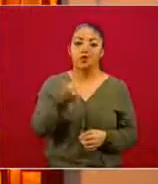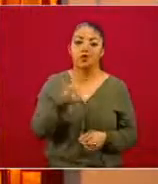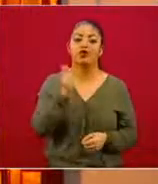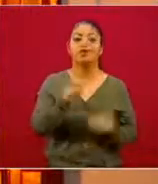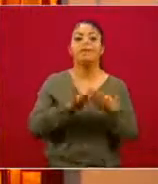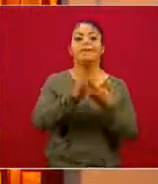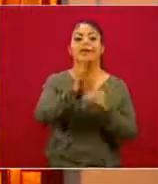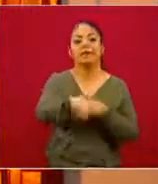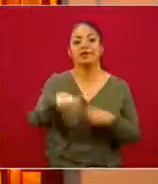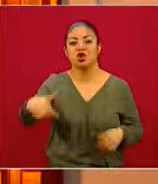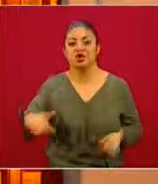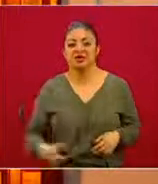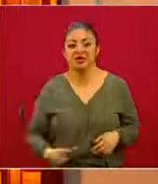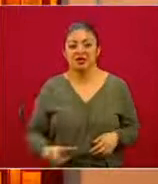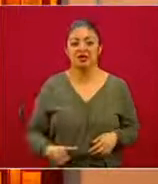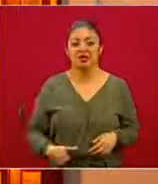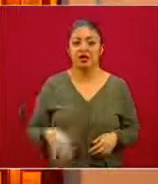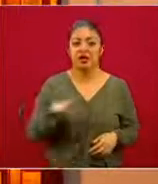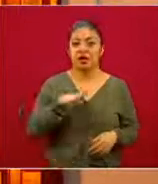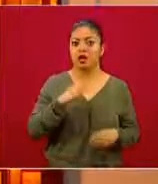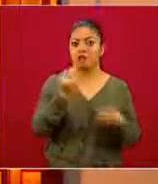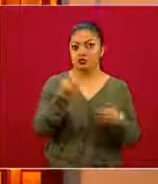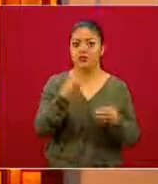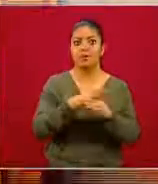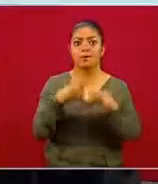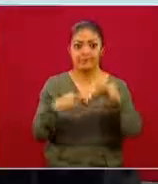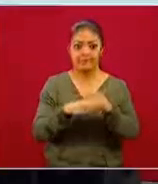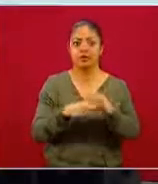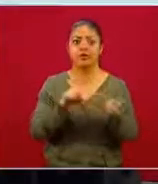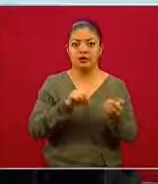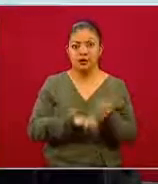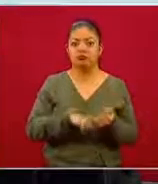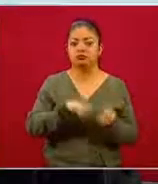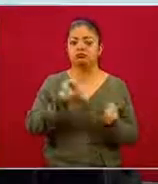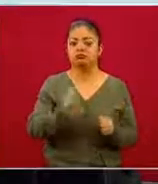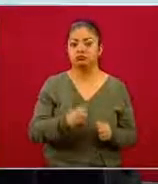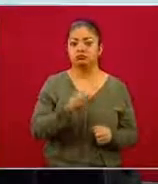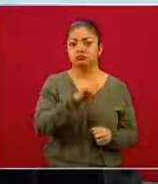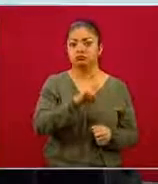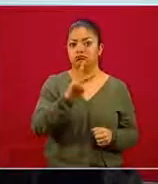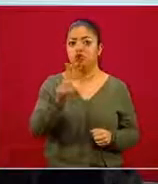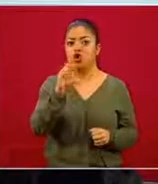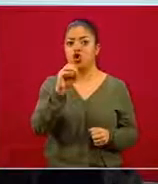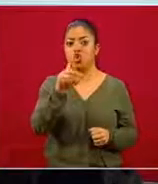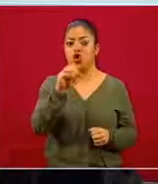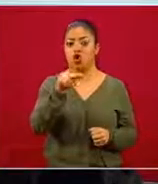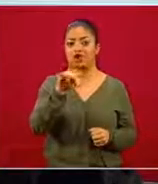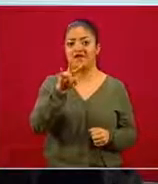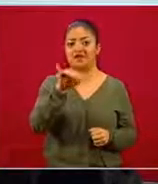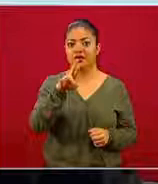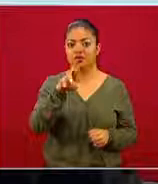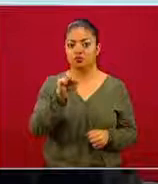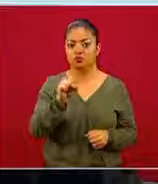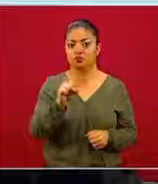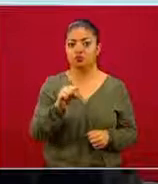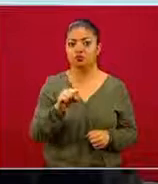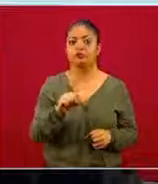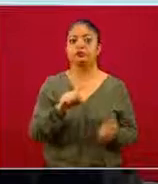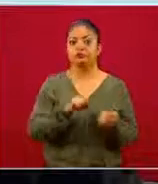Here we can see a couple others. Preventing accidents. There are many, many materials, lots of information on